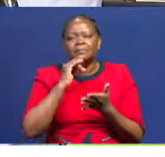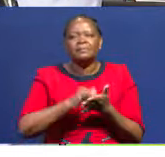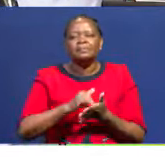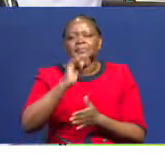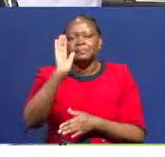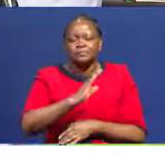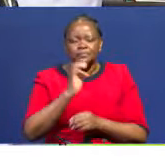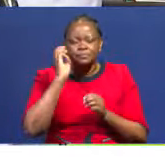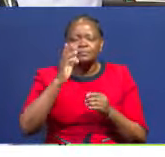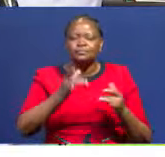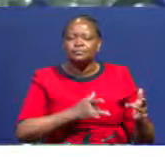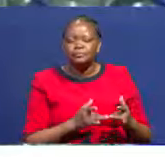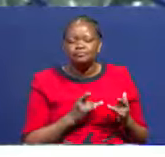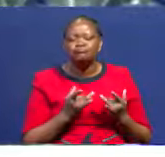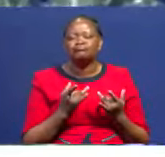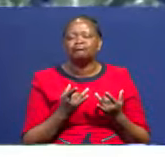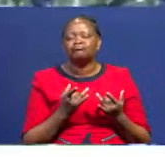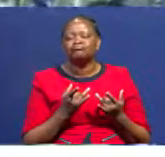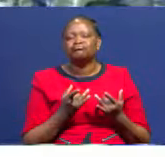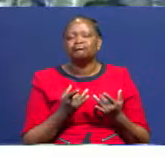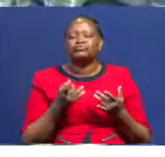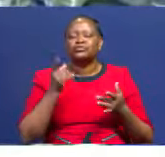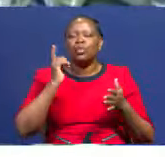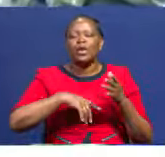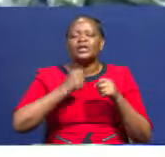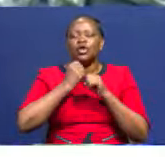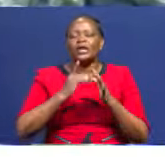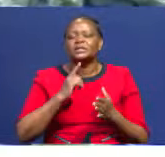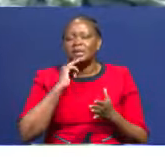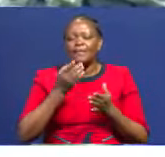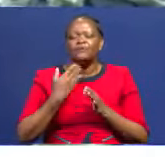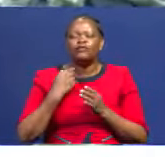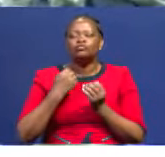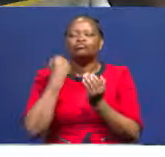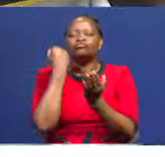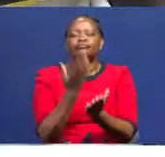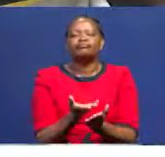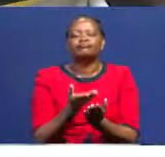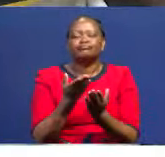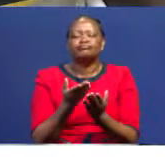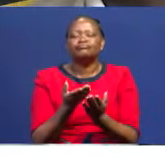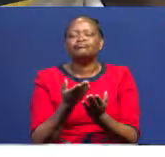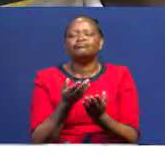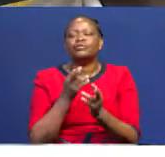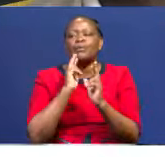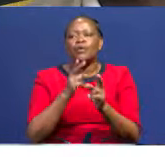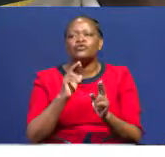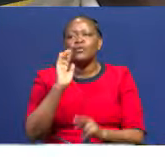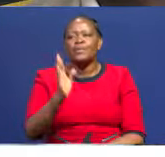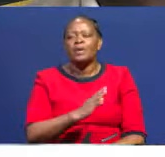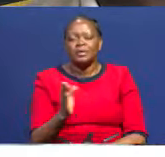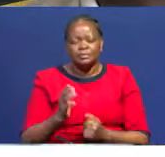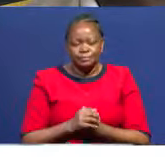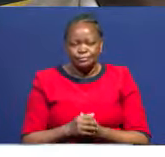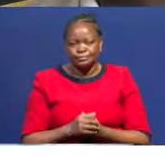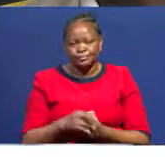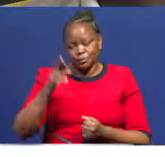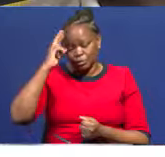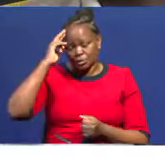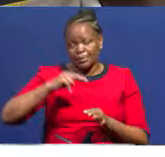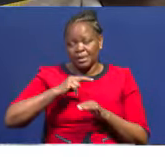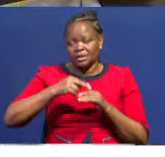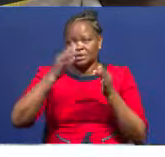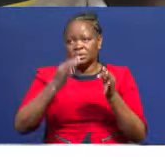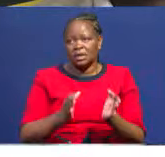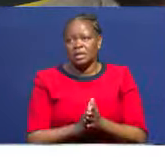parliament will consider the input of stakeholders before tabling the report to parliament. Like, for example, the reasoning by National Treasury